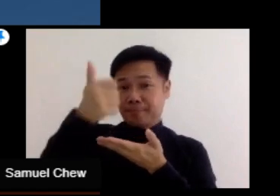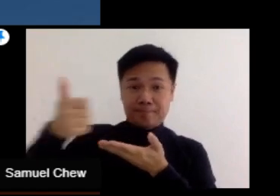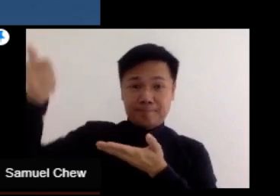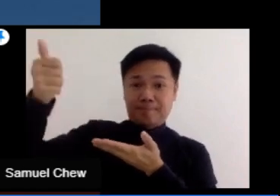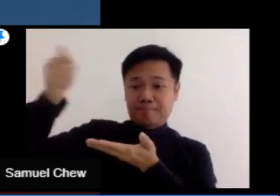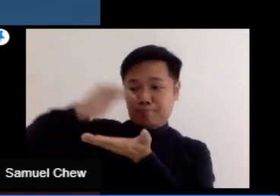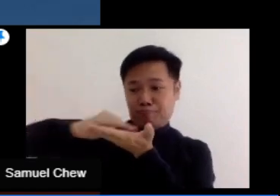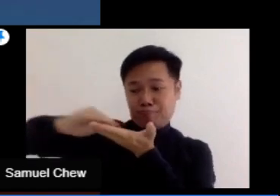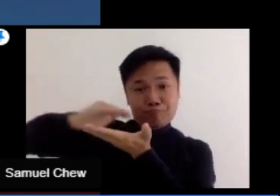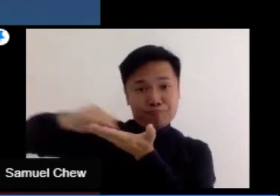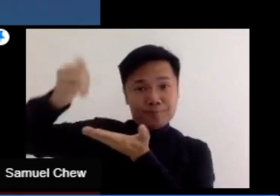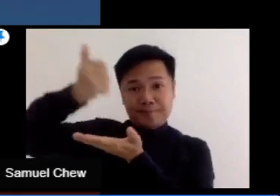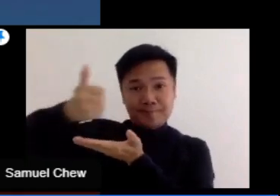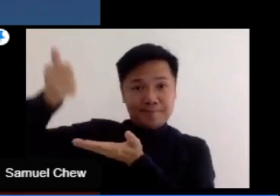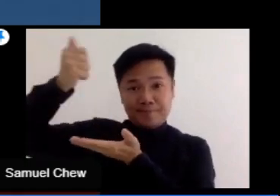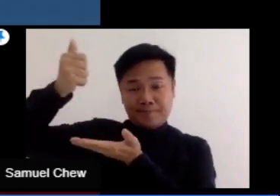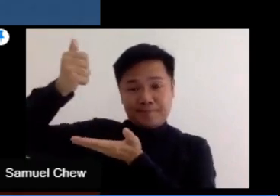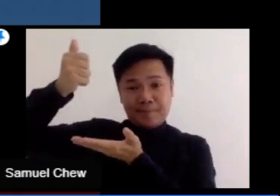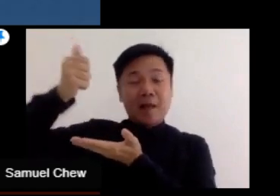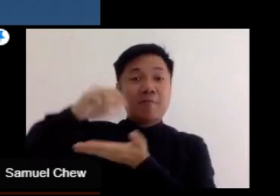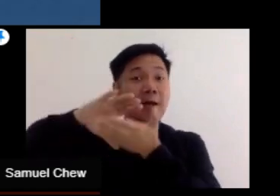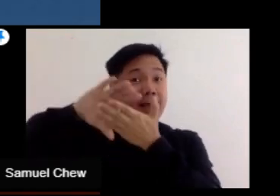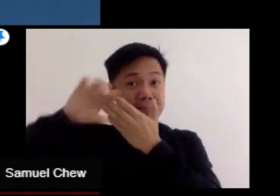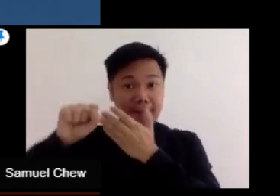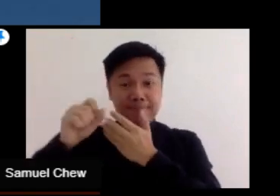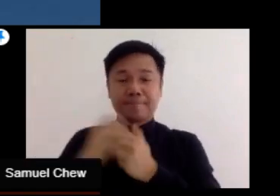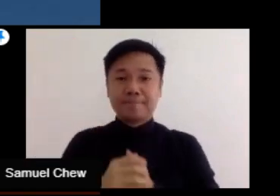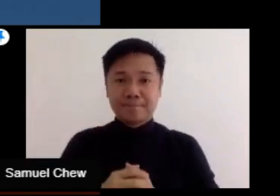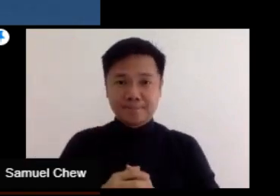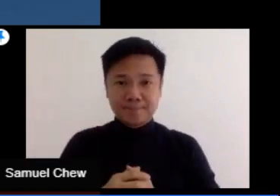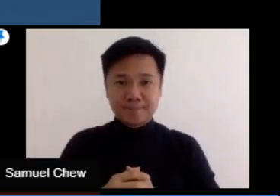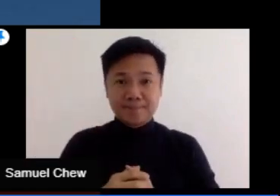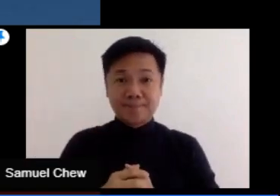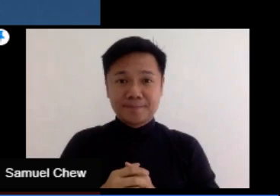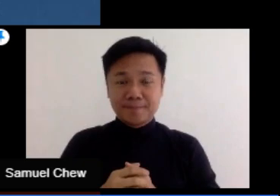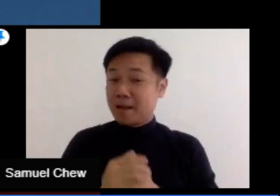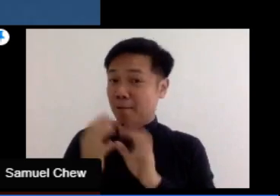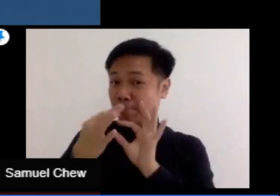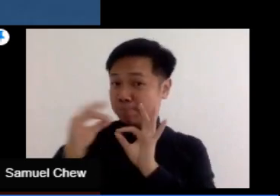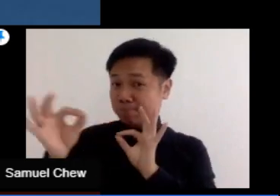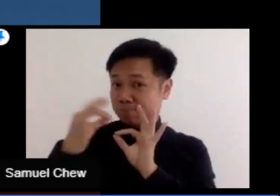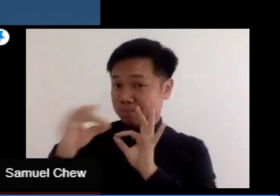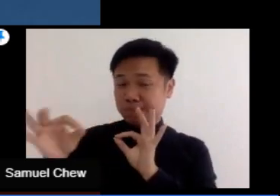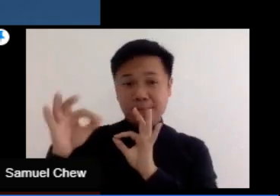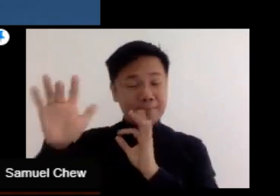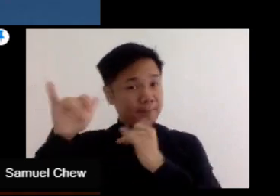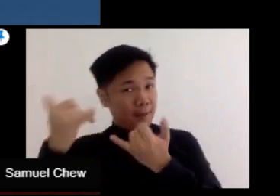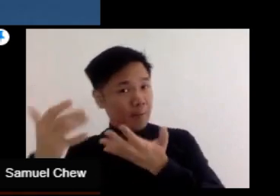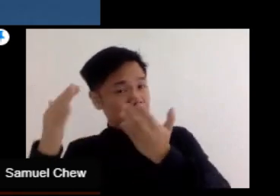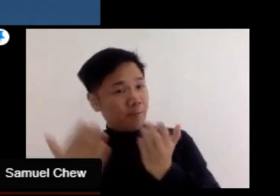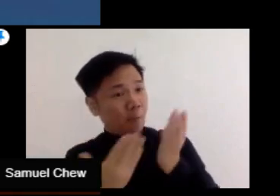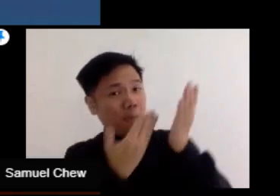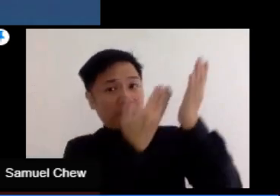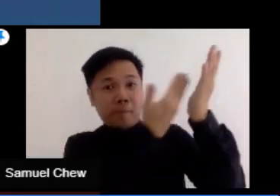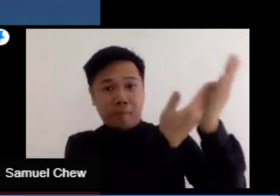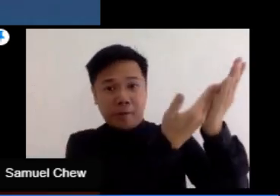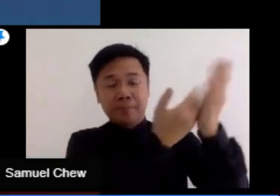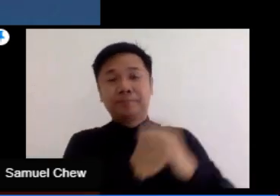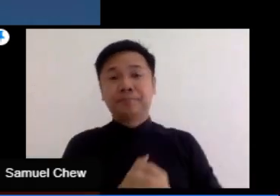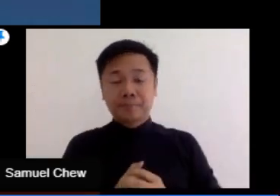General and Executive Secretary of ESCAP's statement to be presented, and I was told that